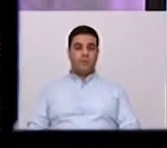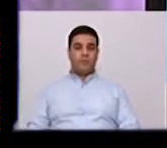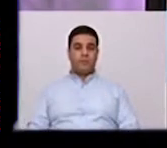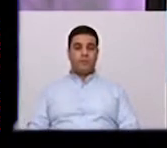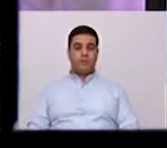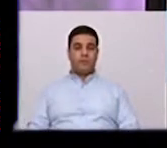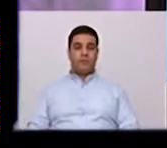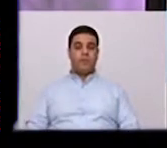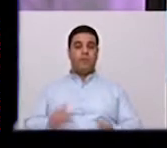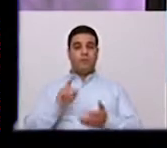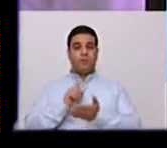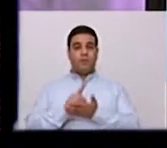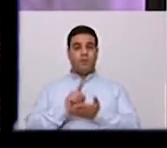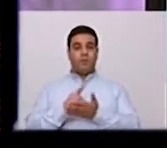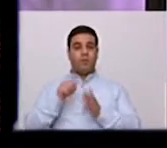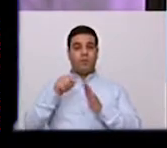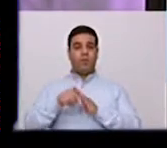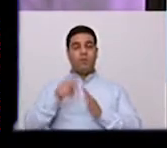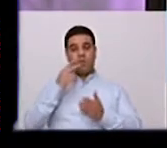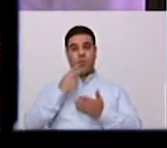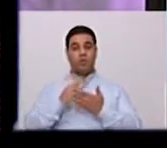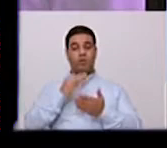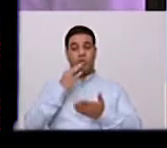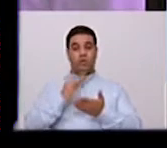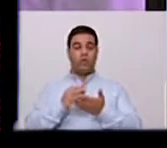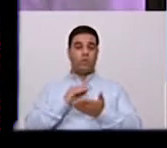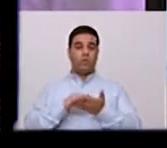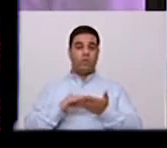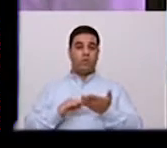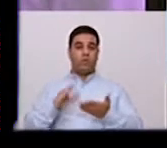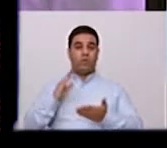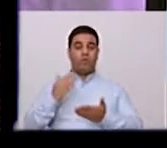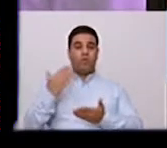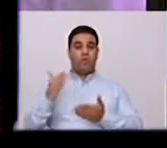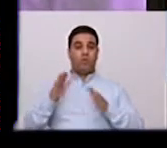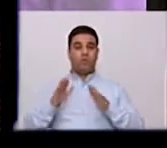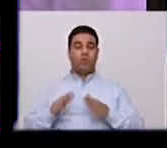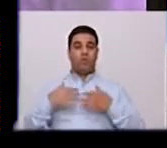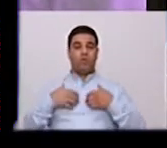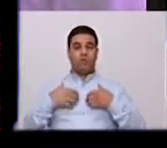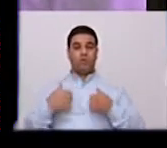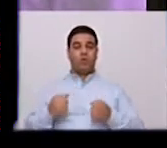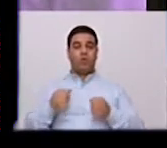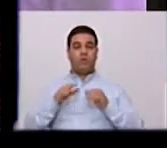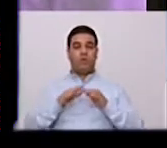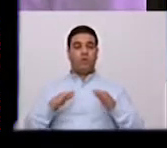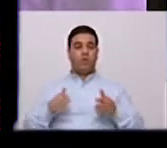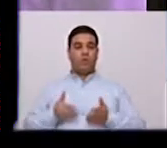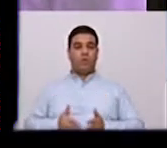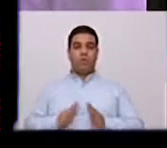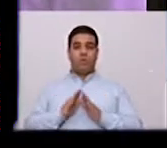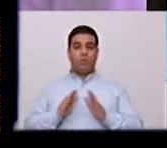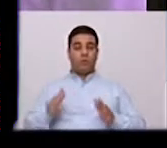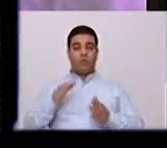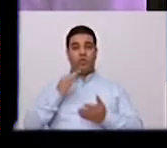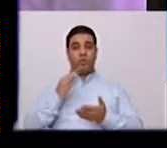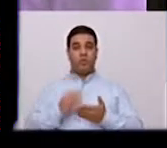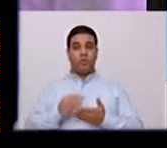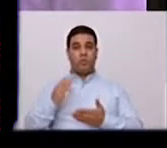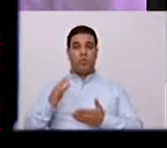Demak, masalamiz shartiga ko'ra javob yozadigan bo'lsak, bu yerda sog' farzand tug'ilmaydi. Demak,